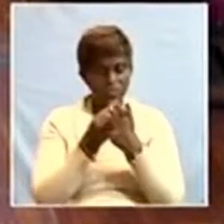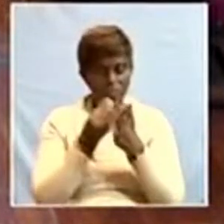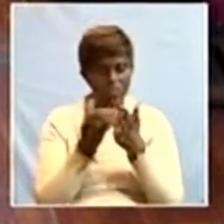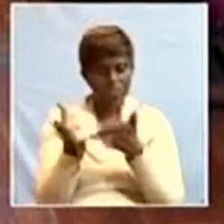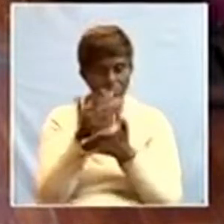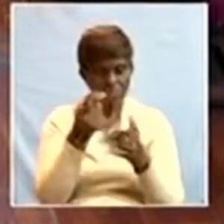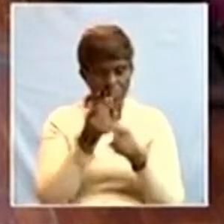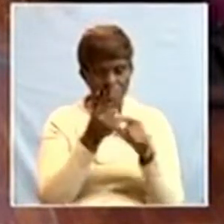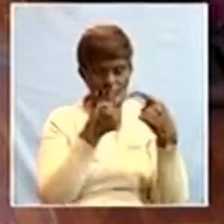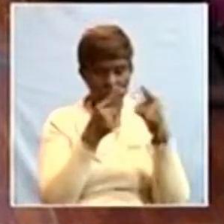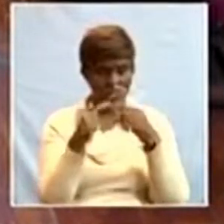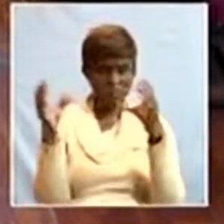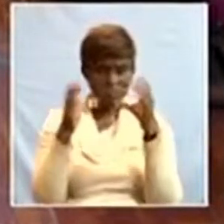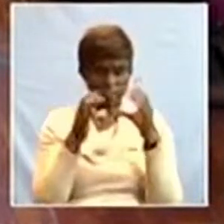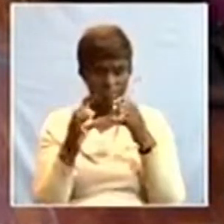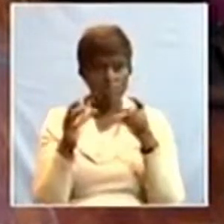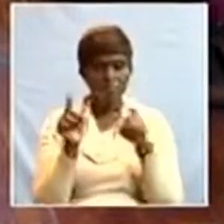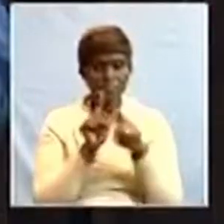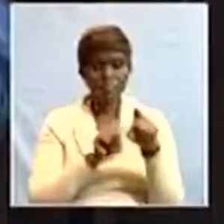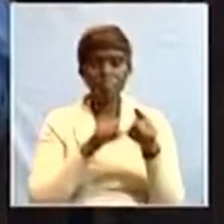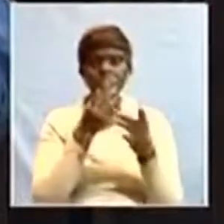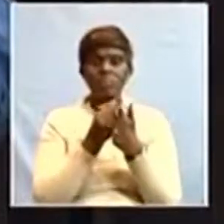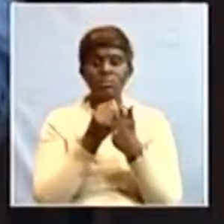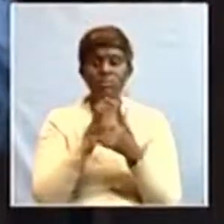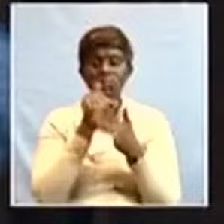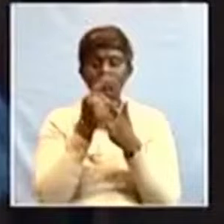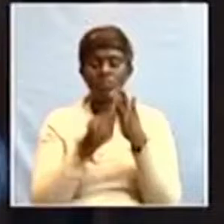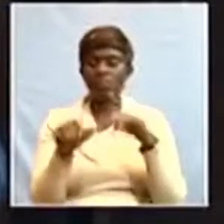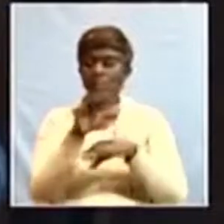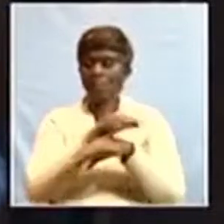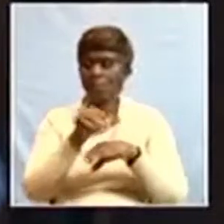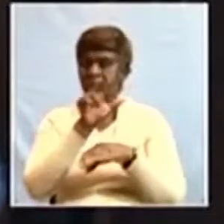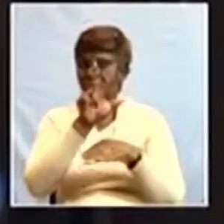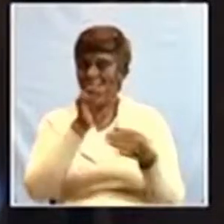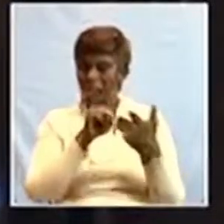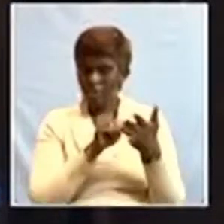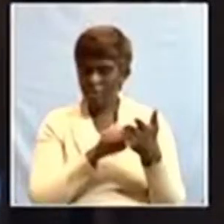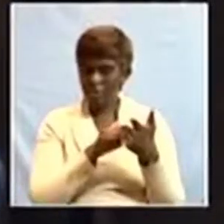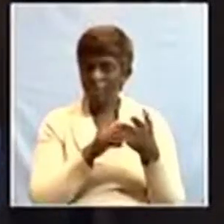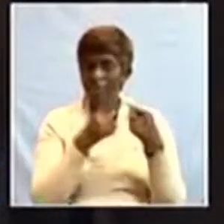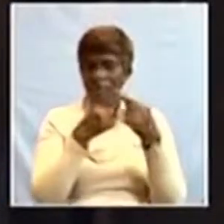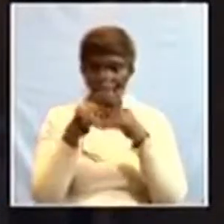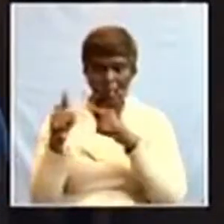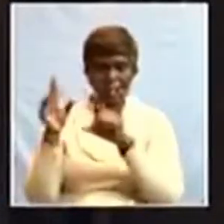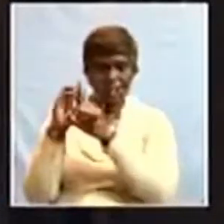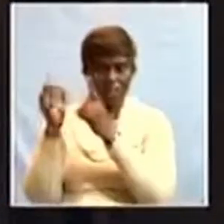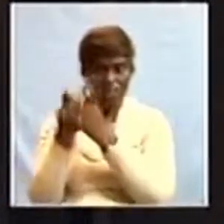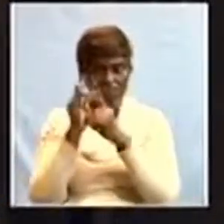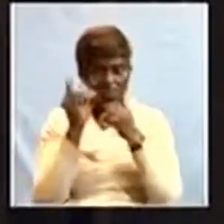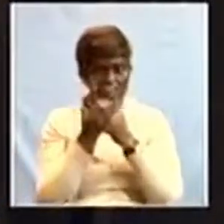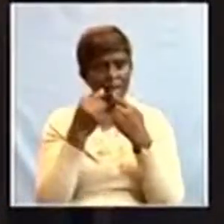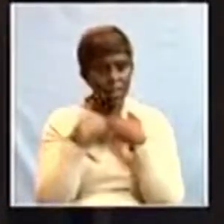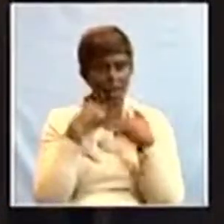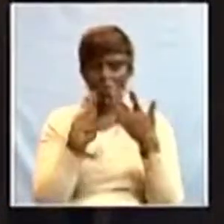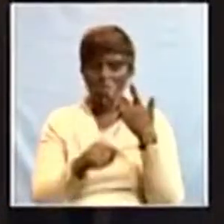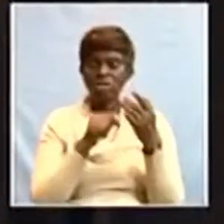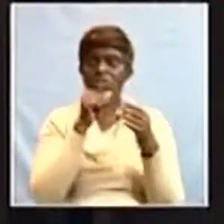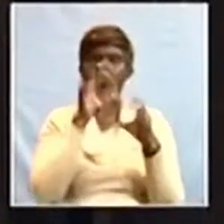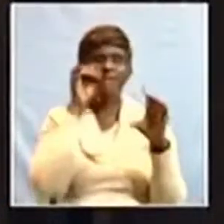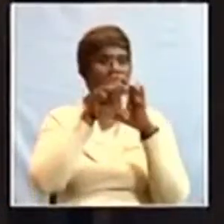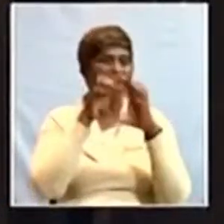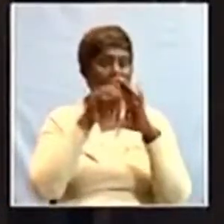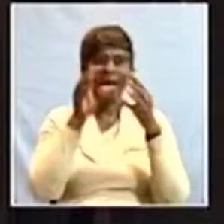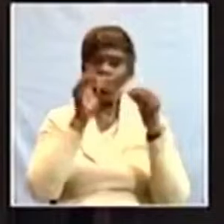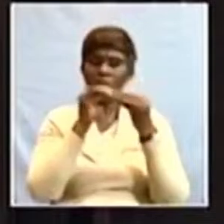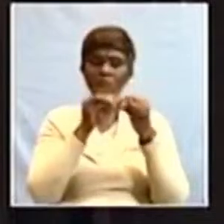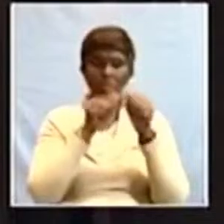different communities. The finding is that over 3 million across different districts was not reinvested